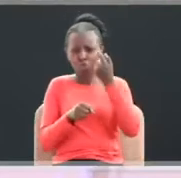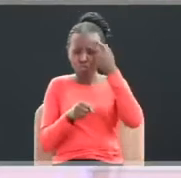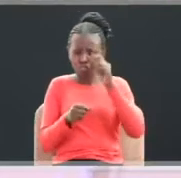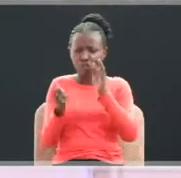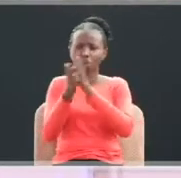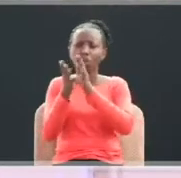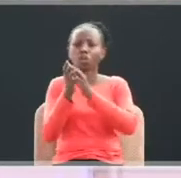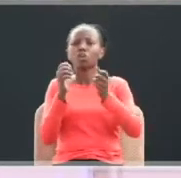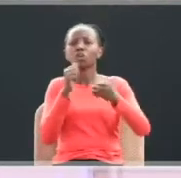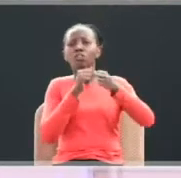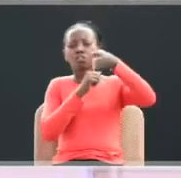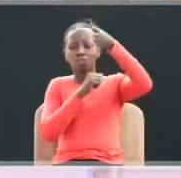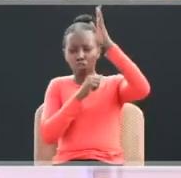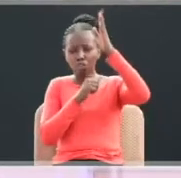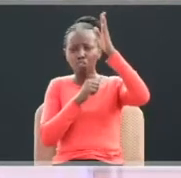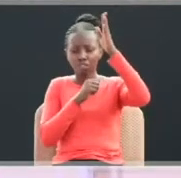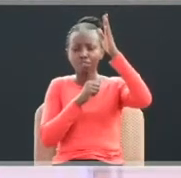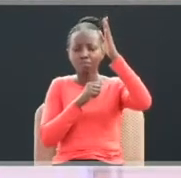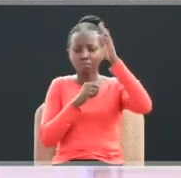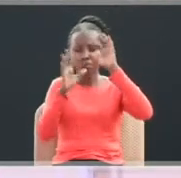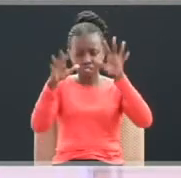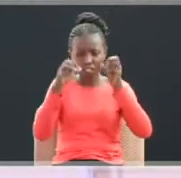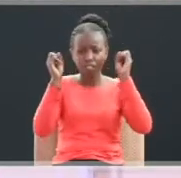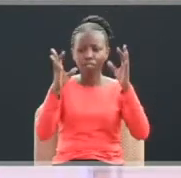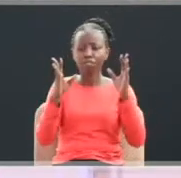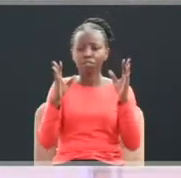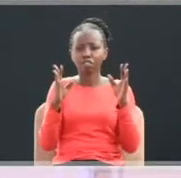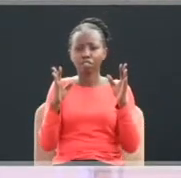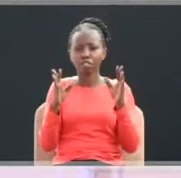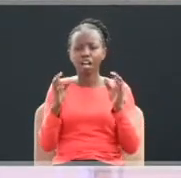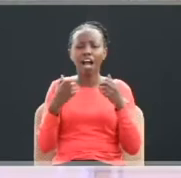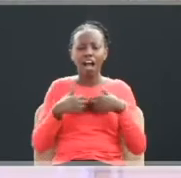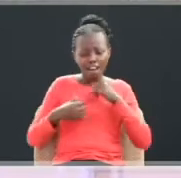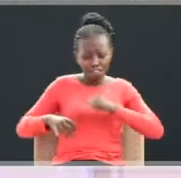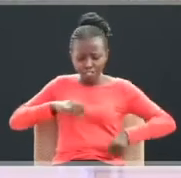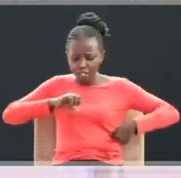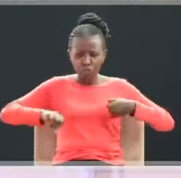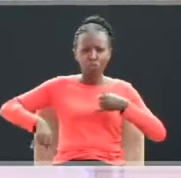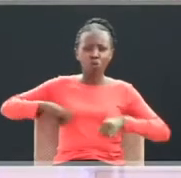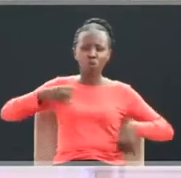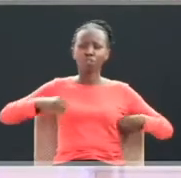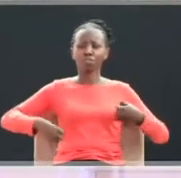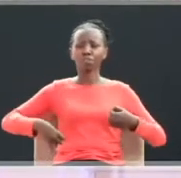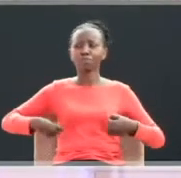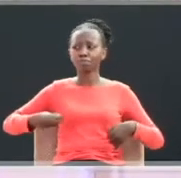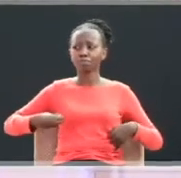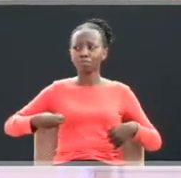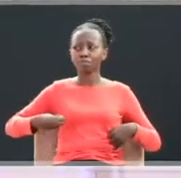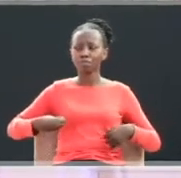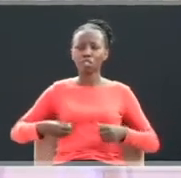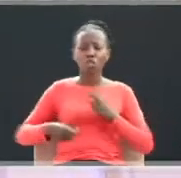God. Be zealous. Hallelujah. Be zealous. Wewe, tumia karama yako.